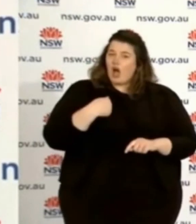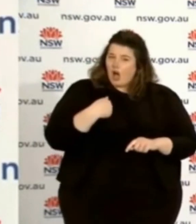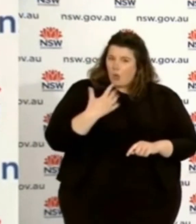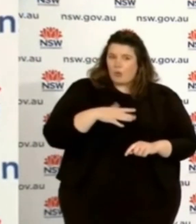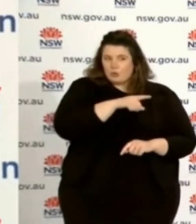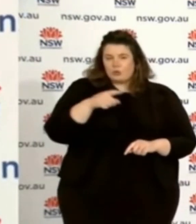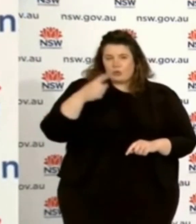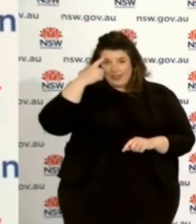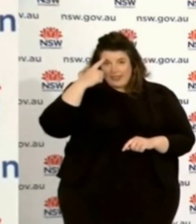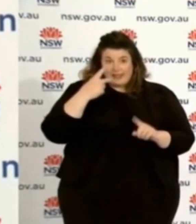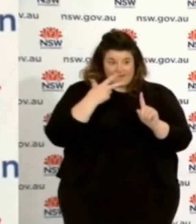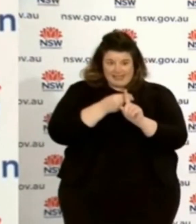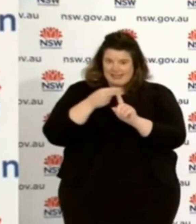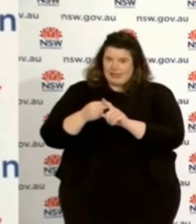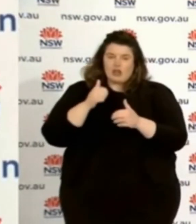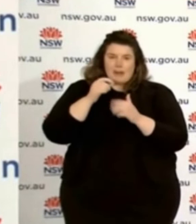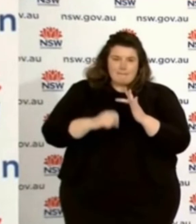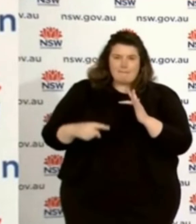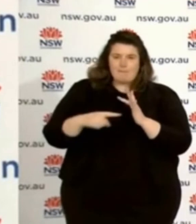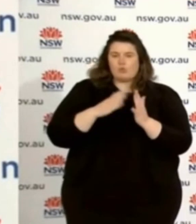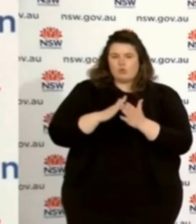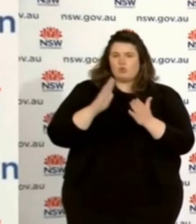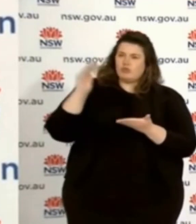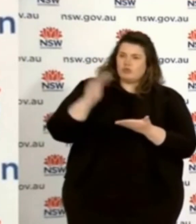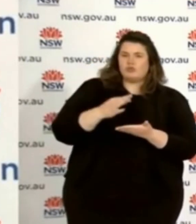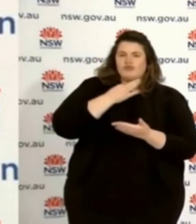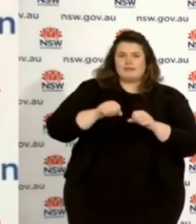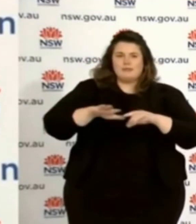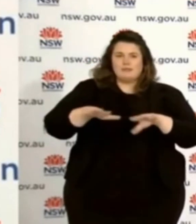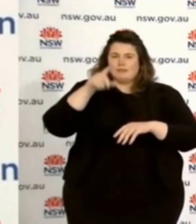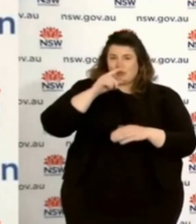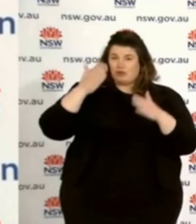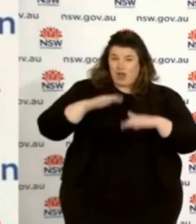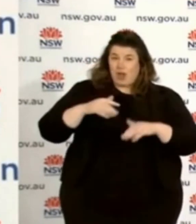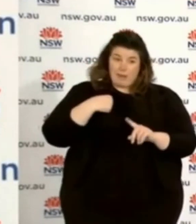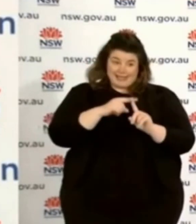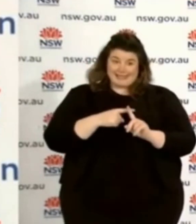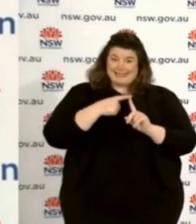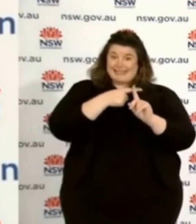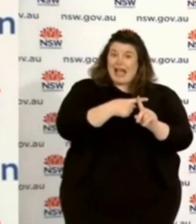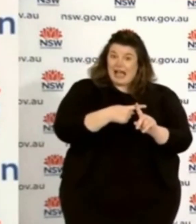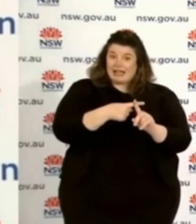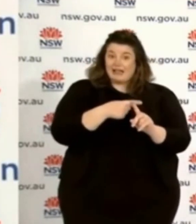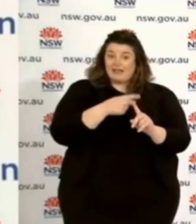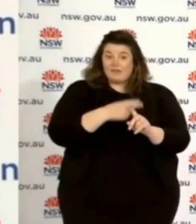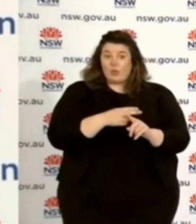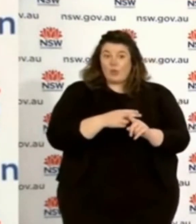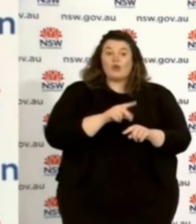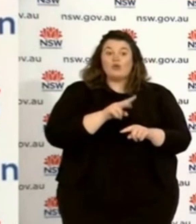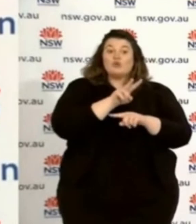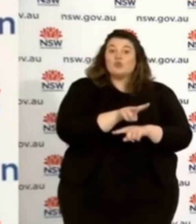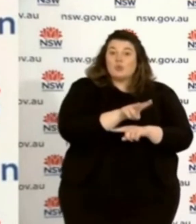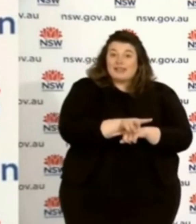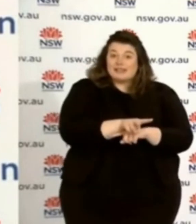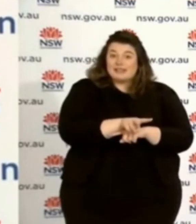solution to reducing the harms associated with COVID. So I actually want to set the target for subsequent week. Wouldn't it be